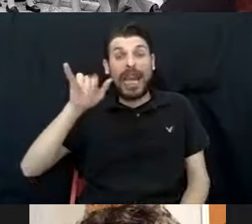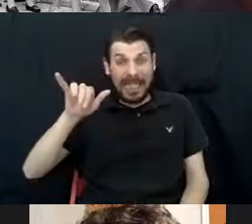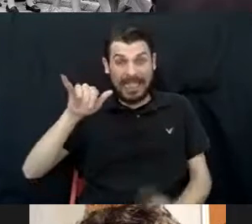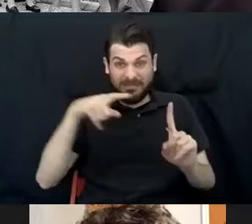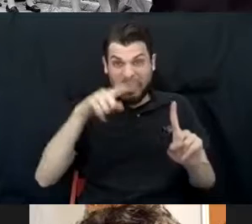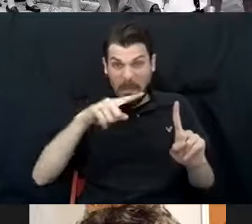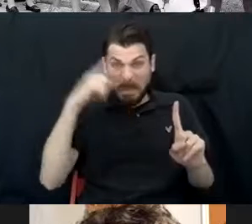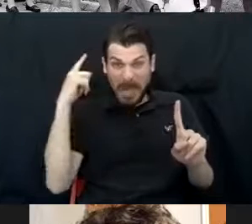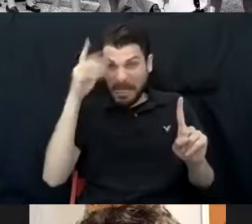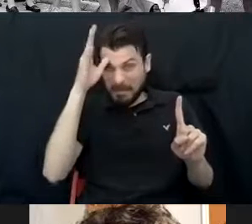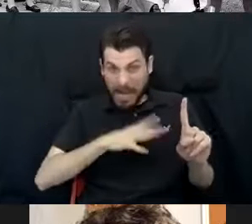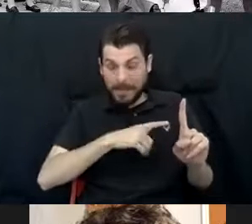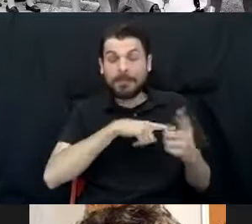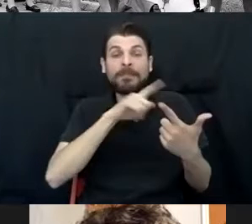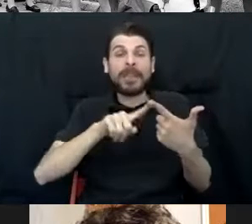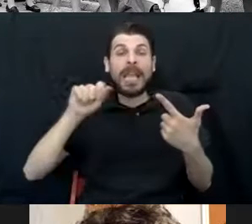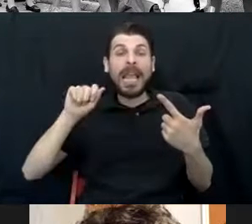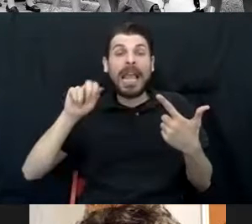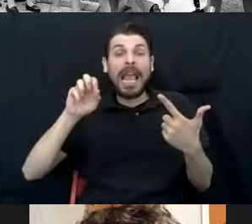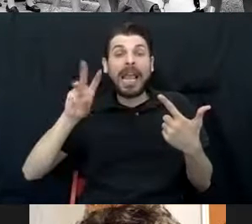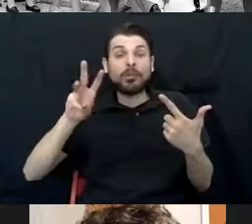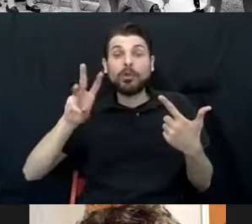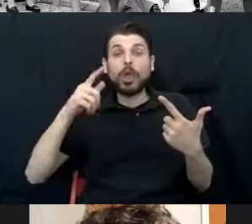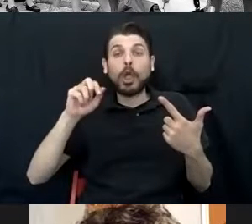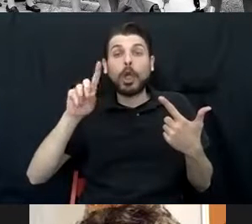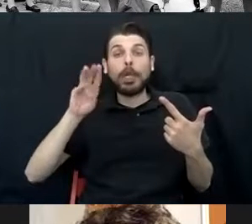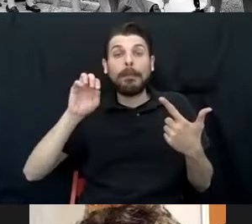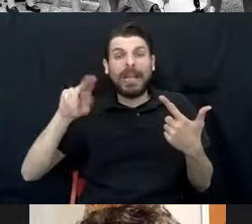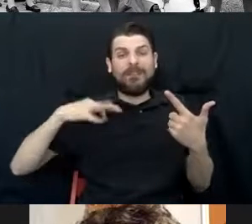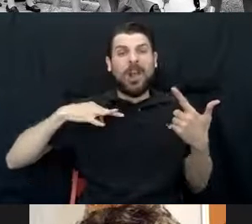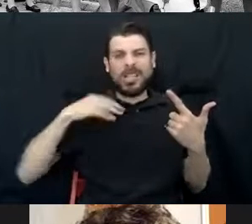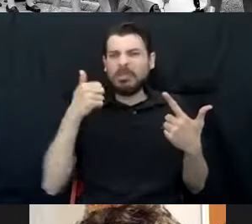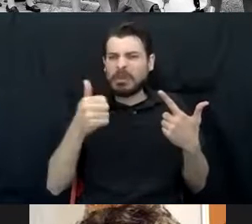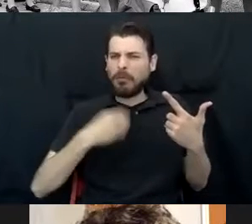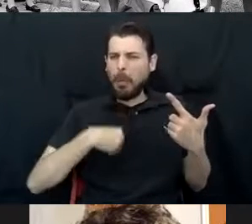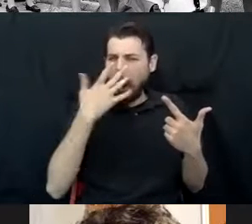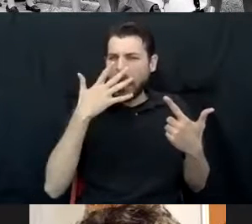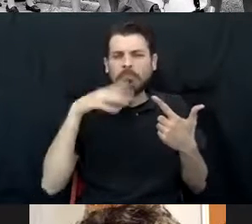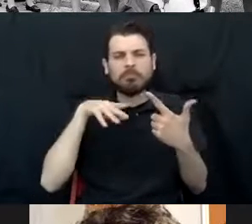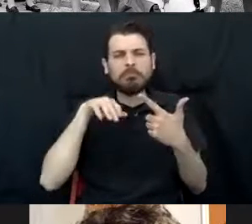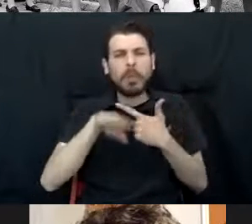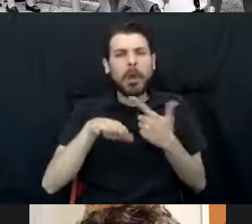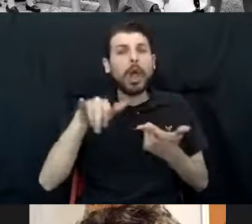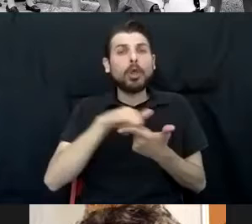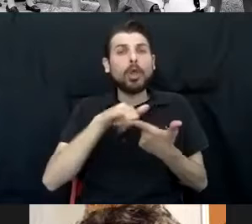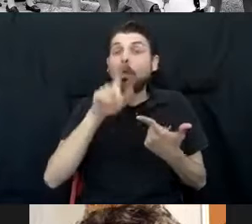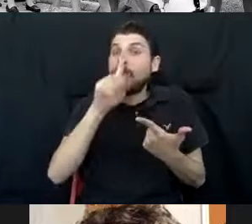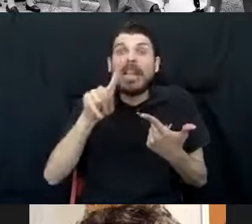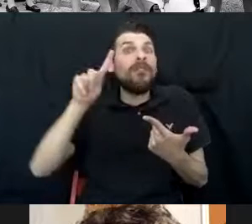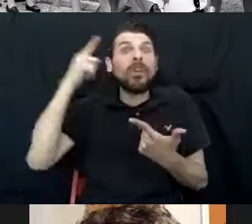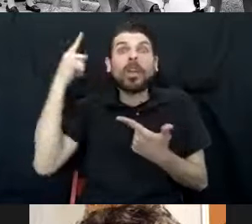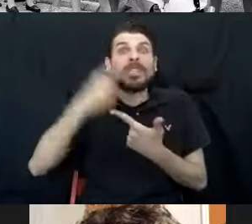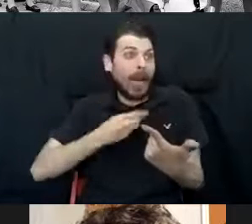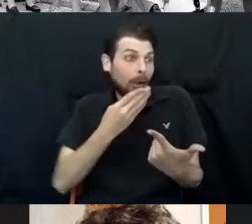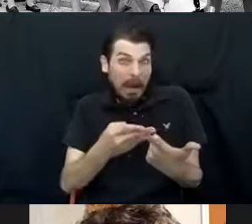man, Andrew Goodman, a white volunteer from New York who had only been in the state for 24 hours,